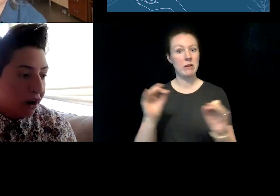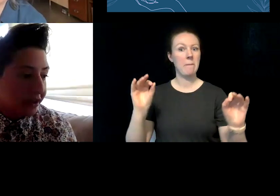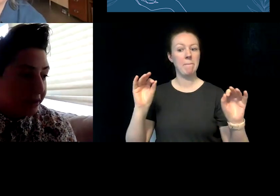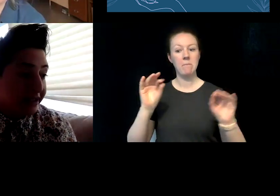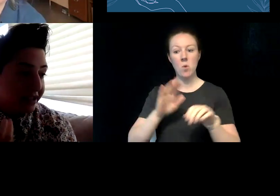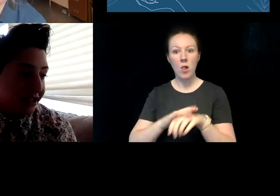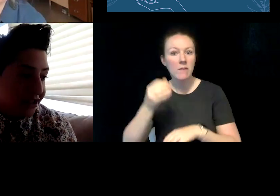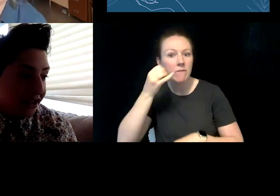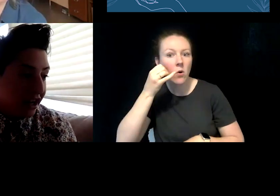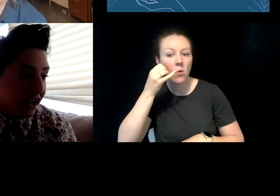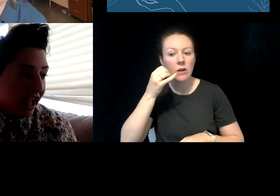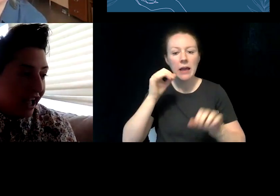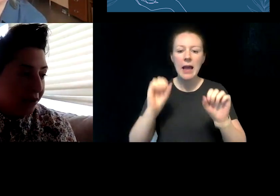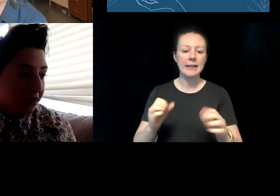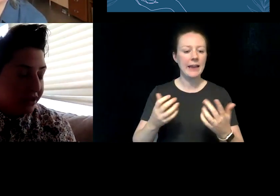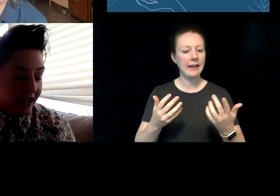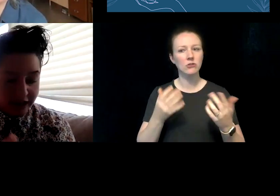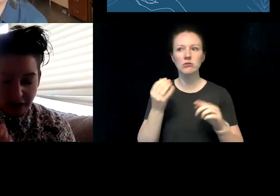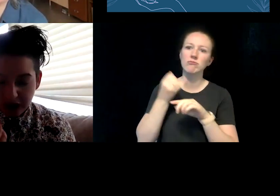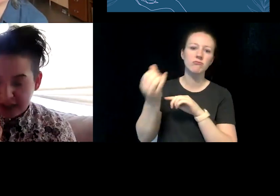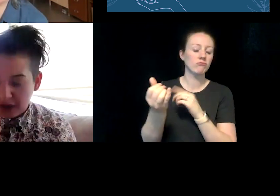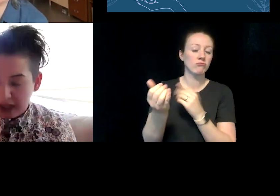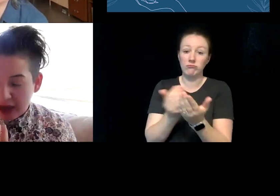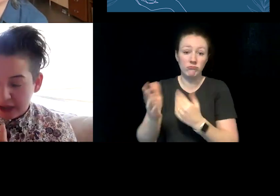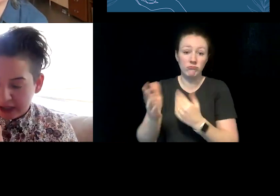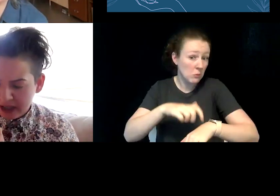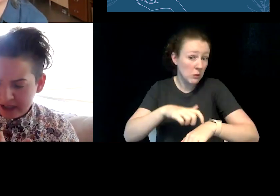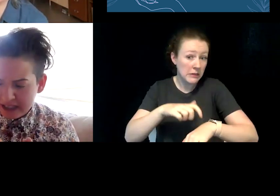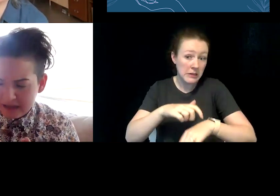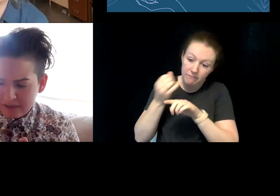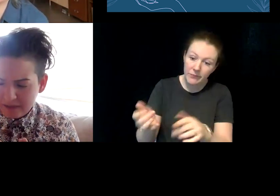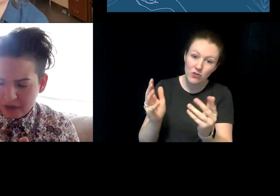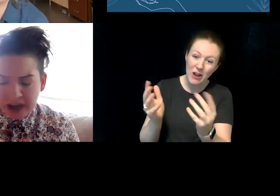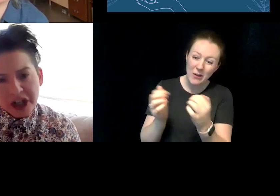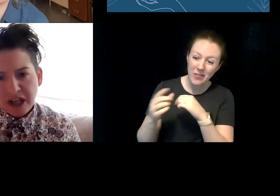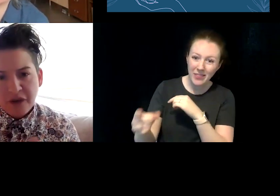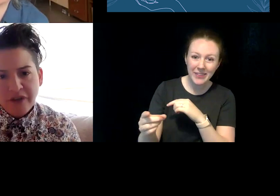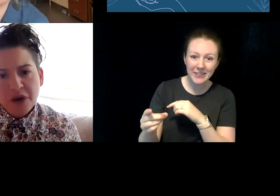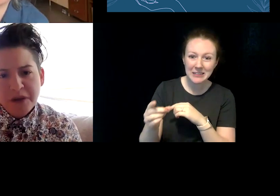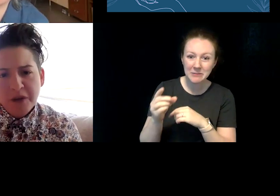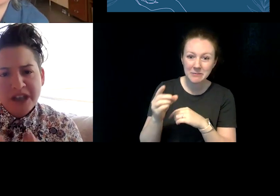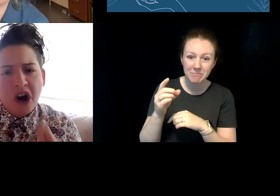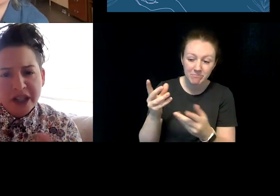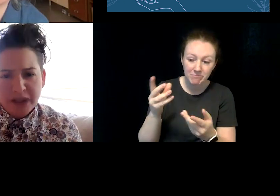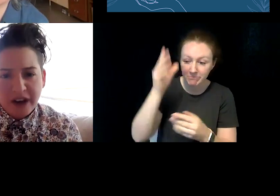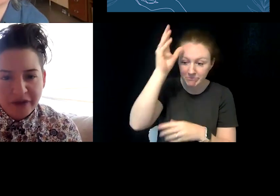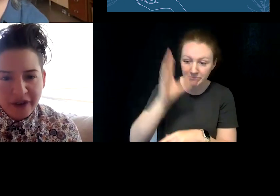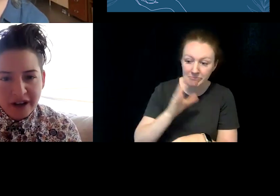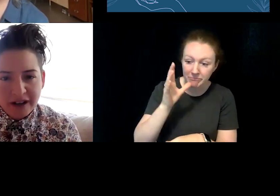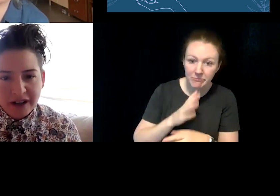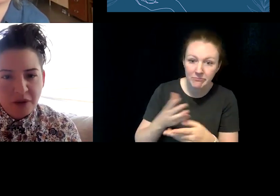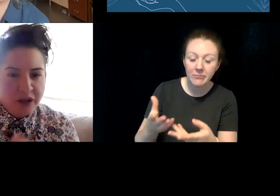you want with the senior was, like, just, like, you know, allowing this connection, and for the phone to become this conduit